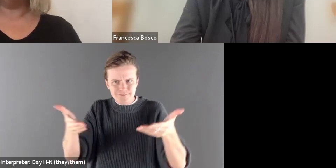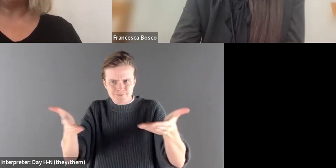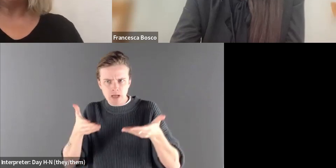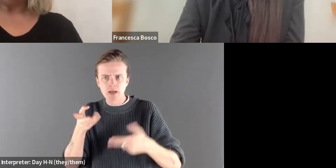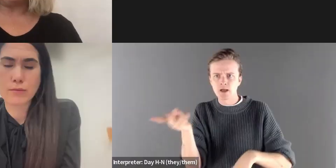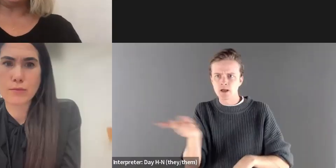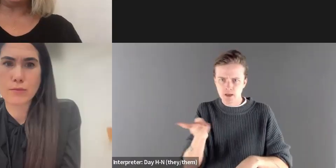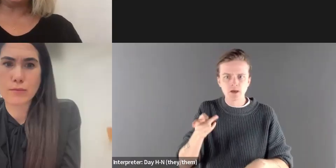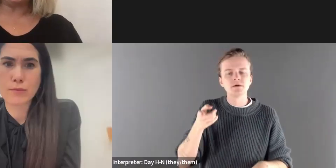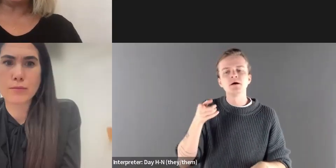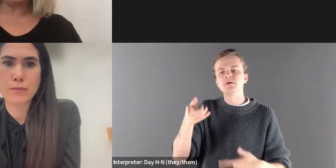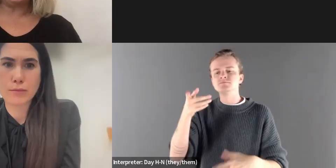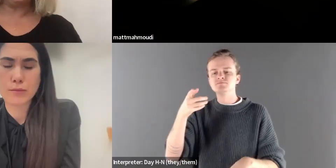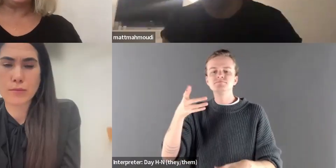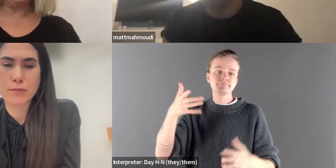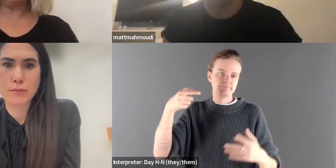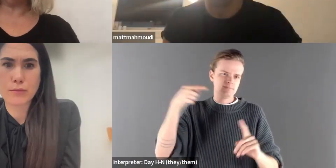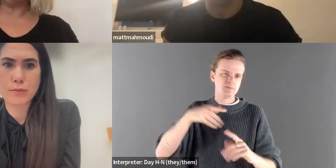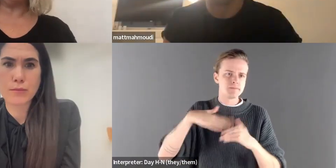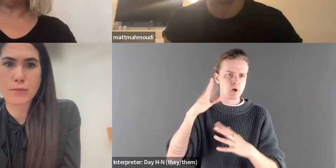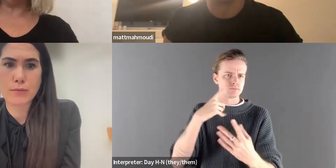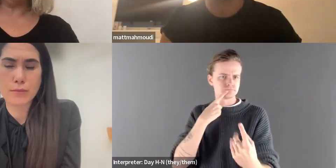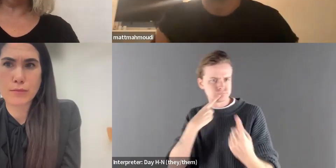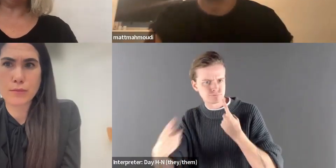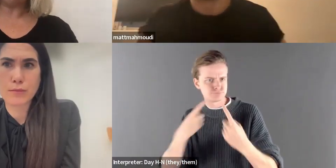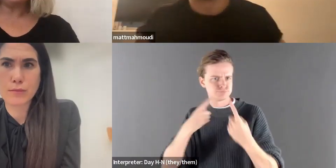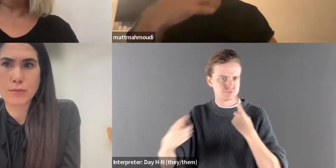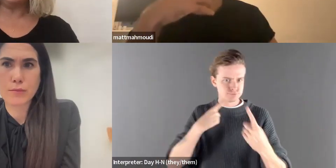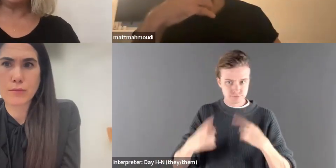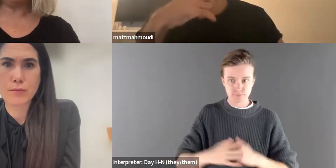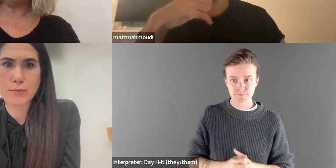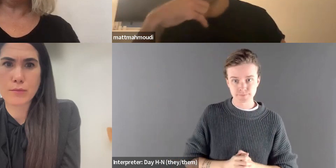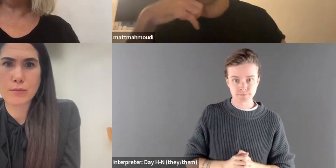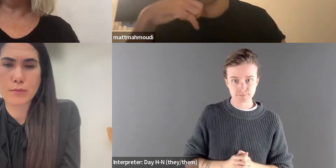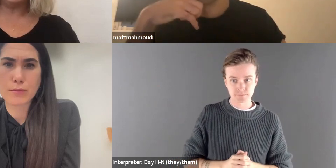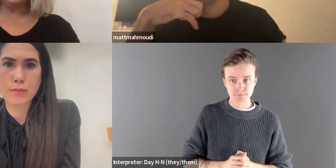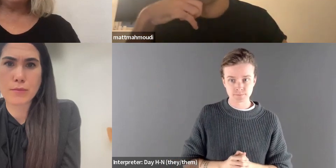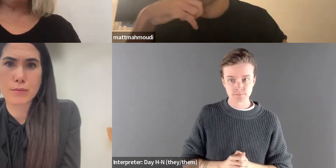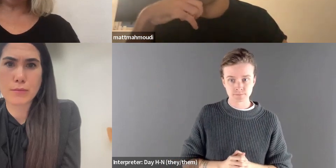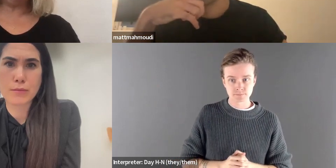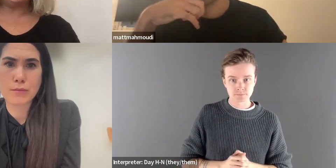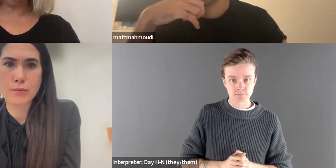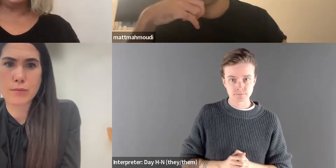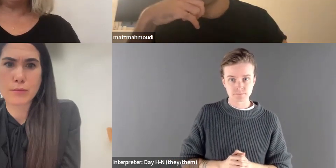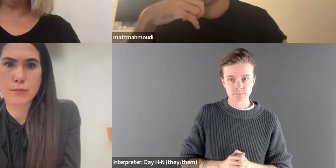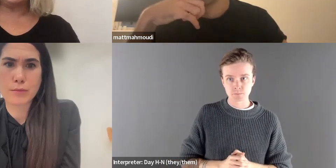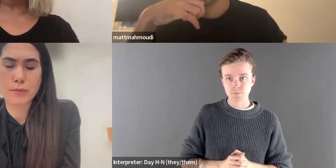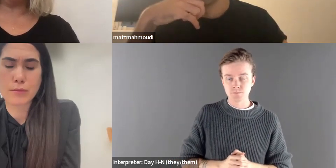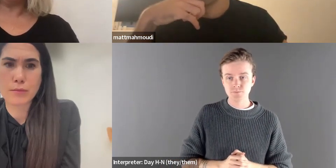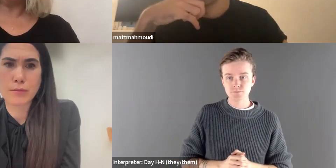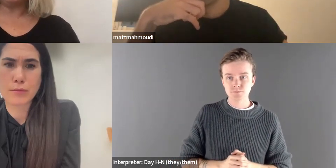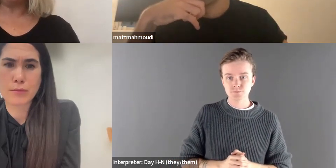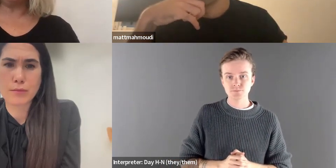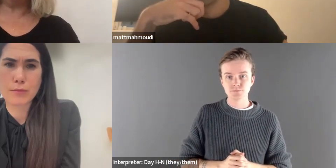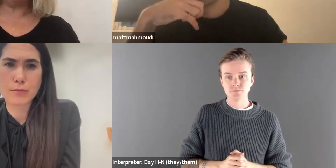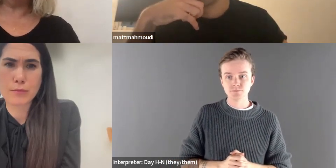dialogue-y part of the session, and that is for Matt and Francesca to reflect and ask